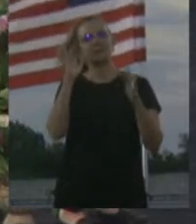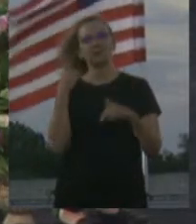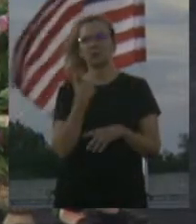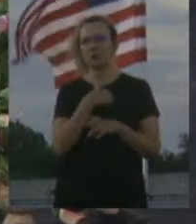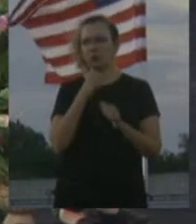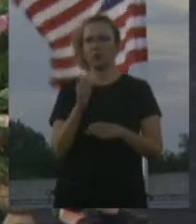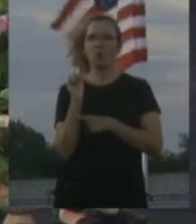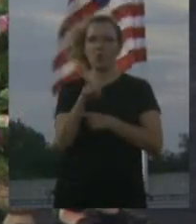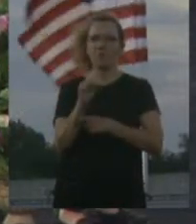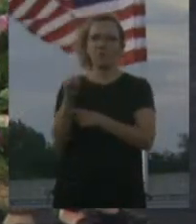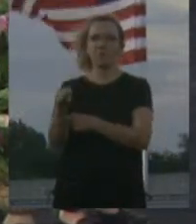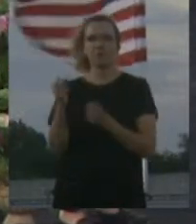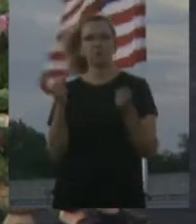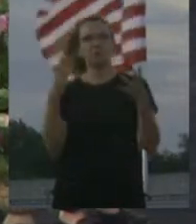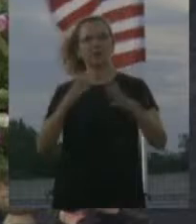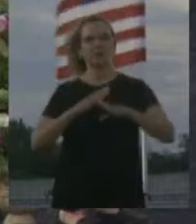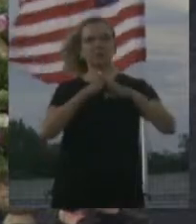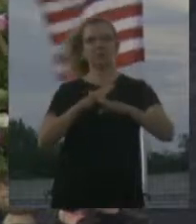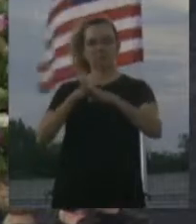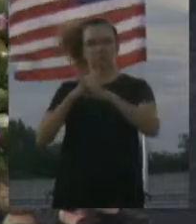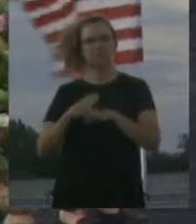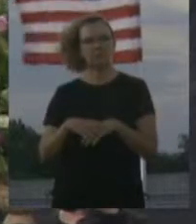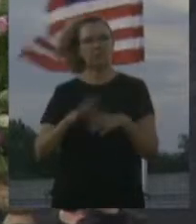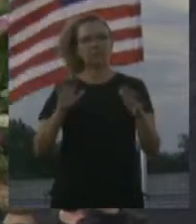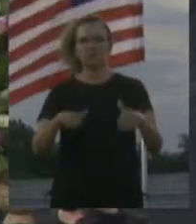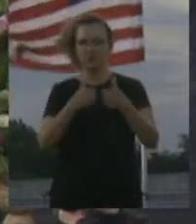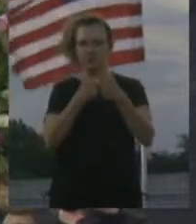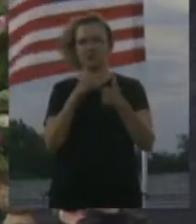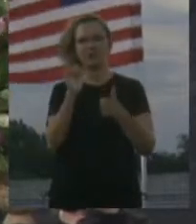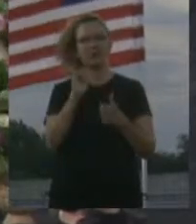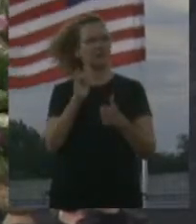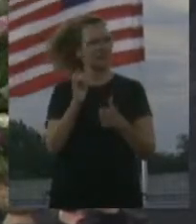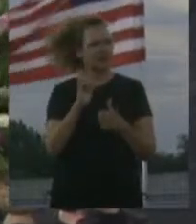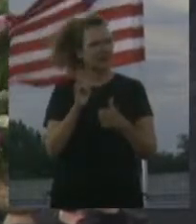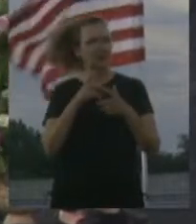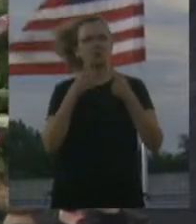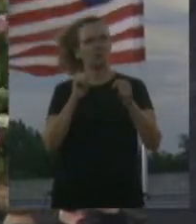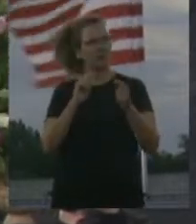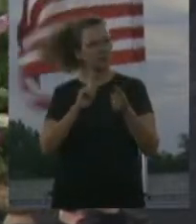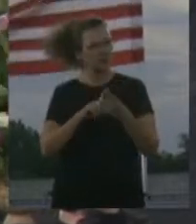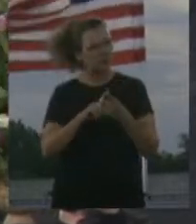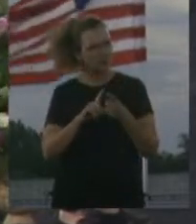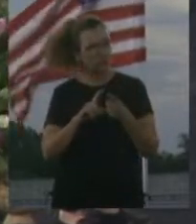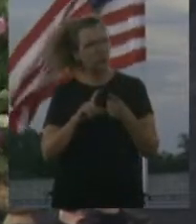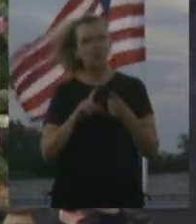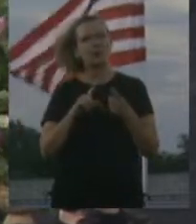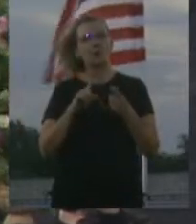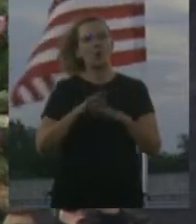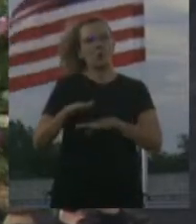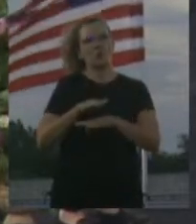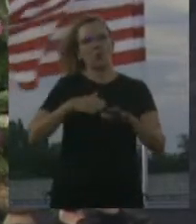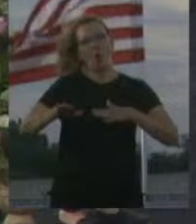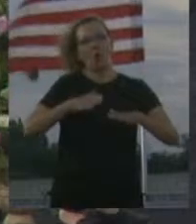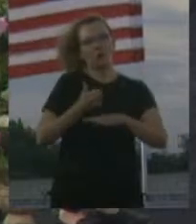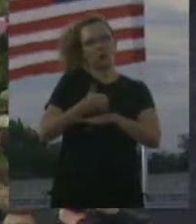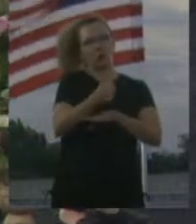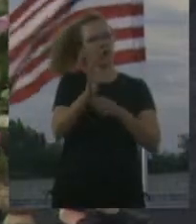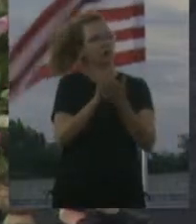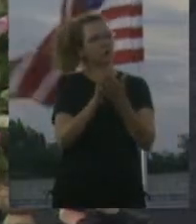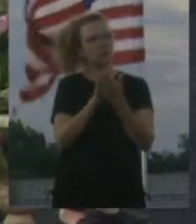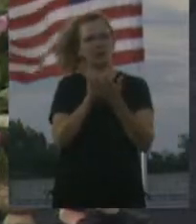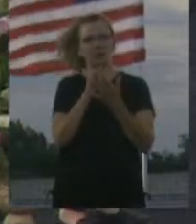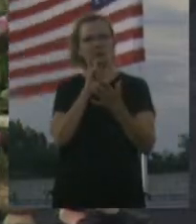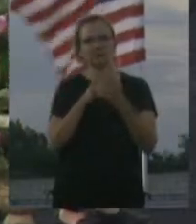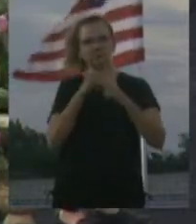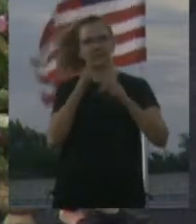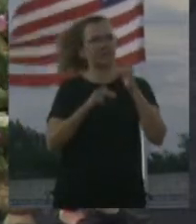many obstacles along the way. Challenges, like trying to navigate a school that was just under construction, finding friends,